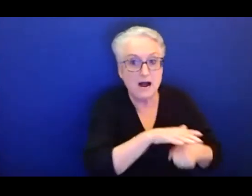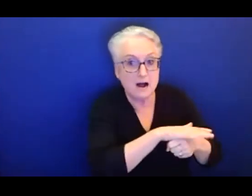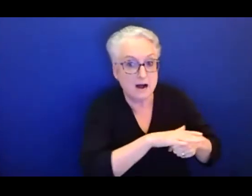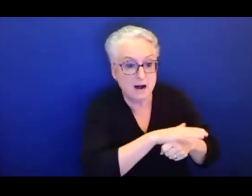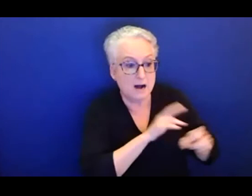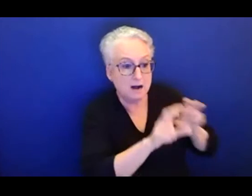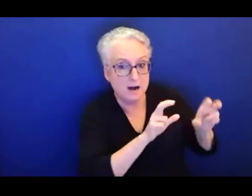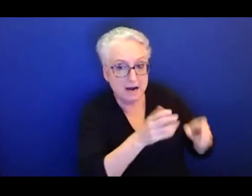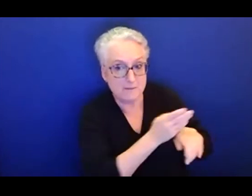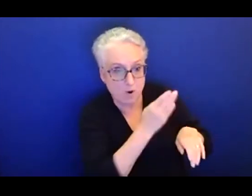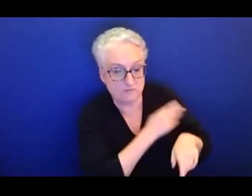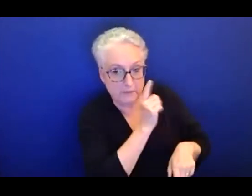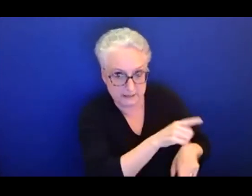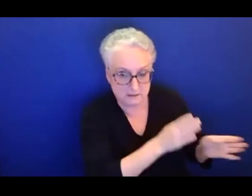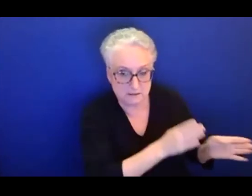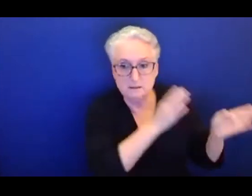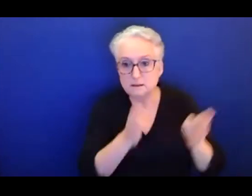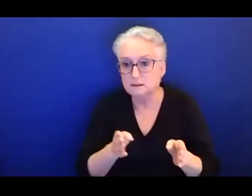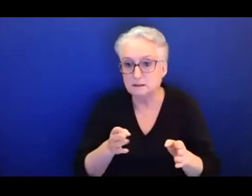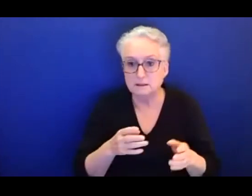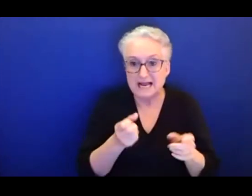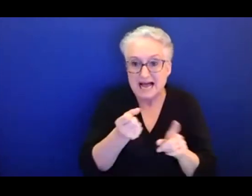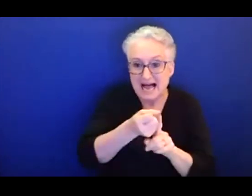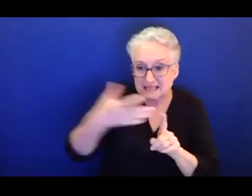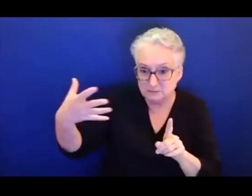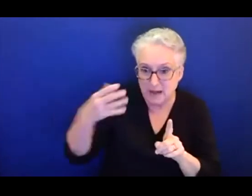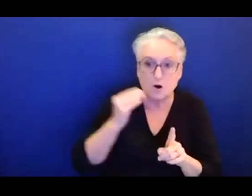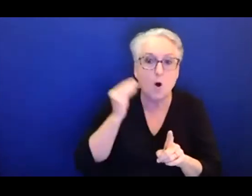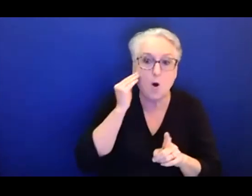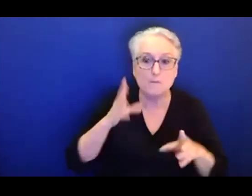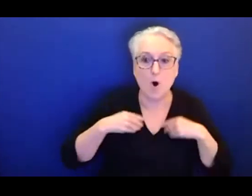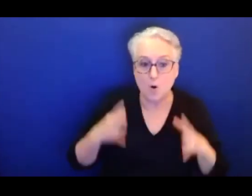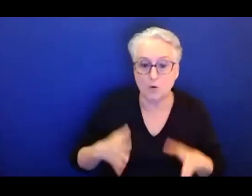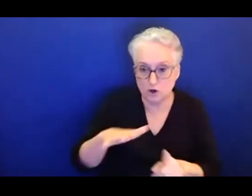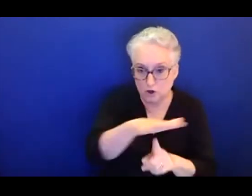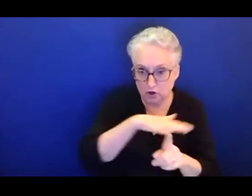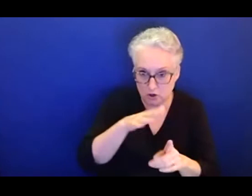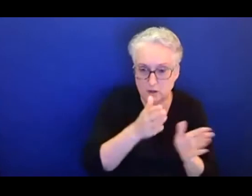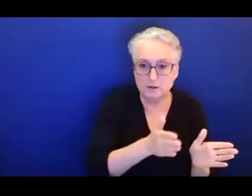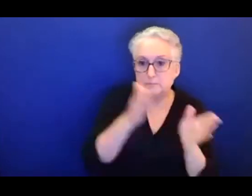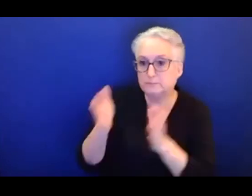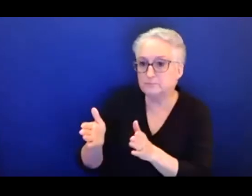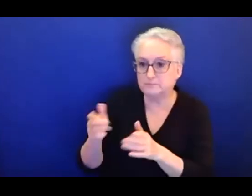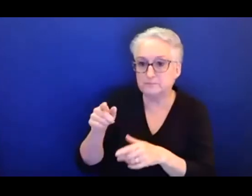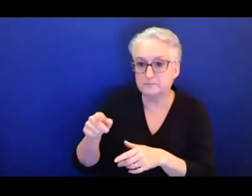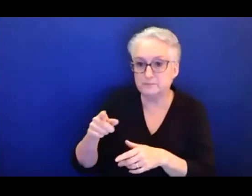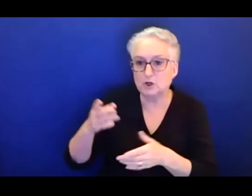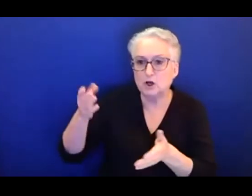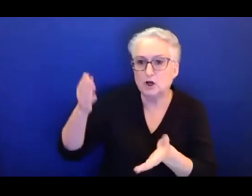developments, stabilizing housing through code enforcement, park and playground improvements, and many, many more.